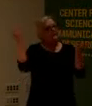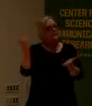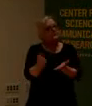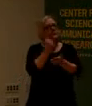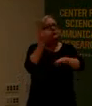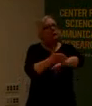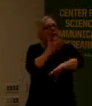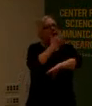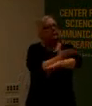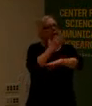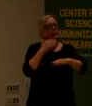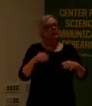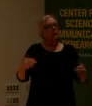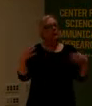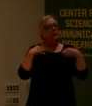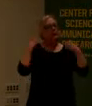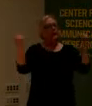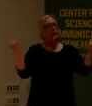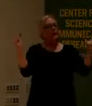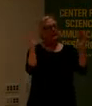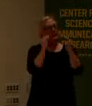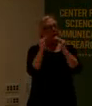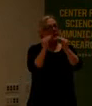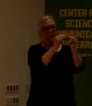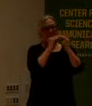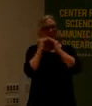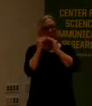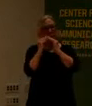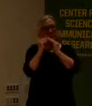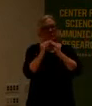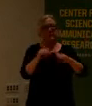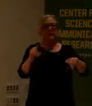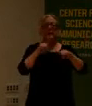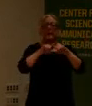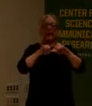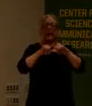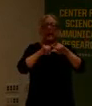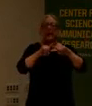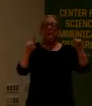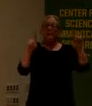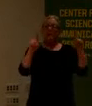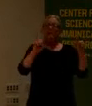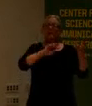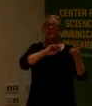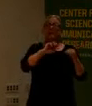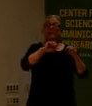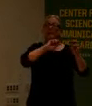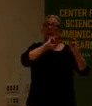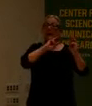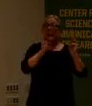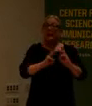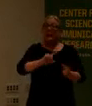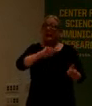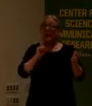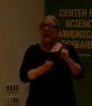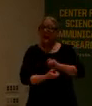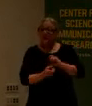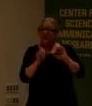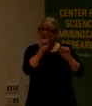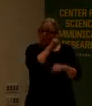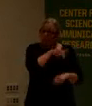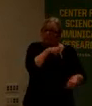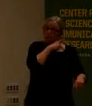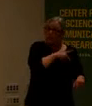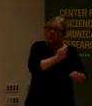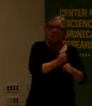inequity, that the health narrative can make climate change personal. We need to make sure that we're talking about it in a